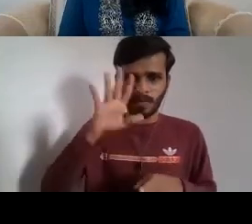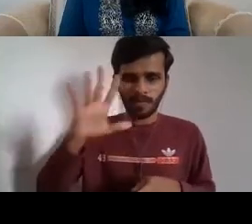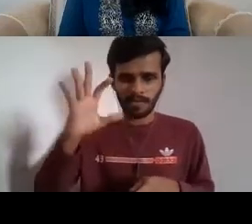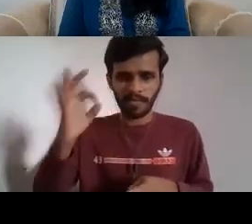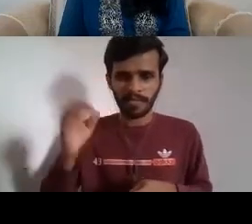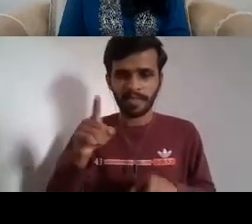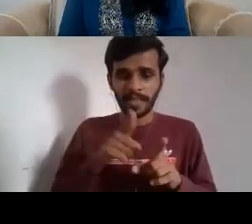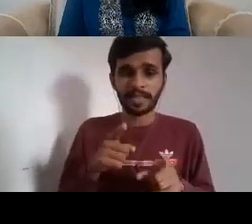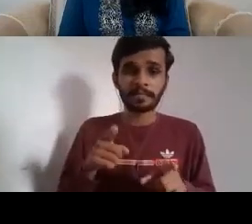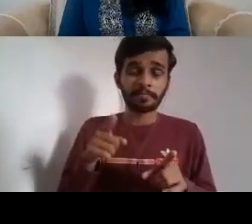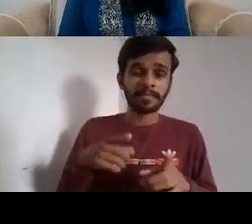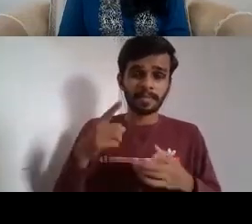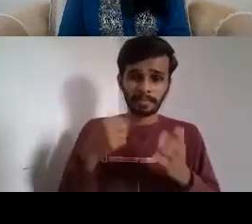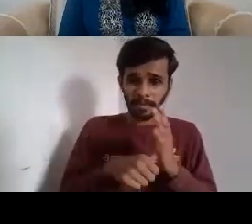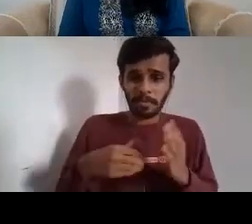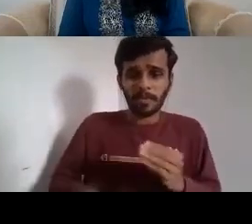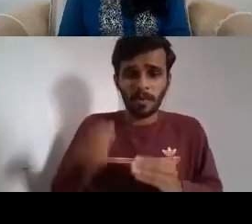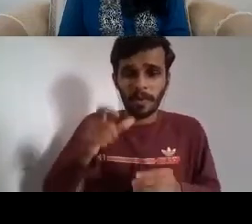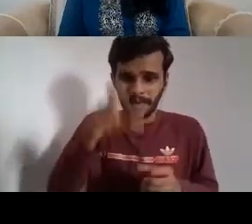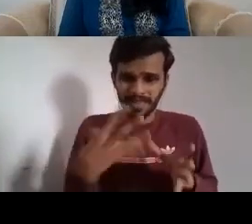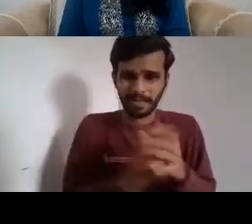agree to play with Ravi.